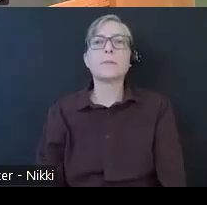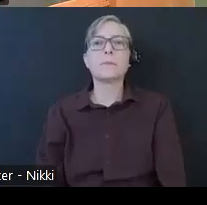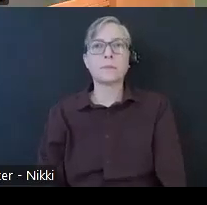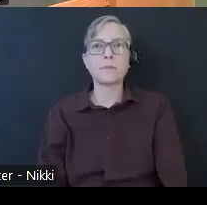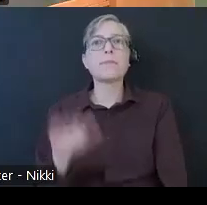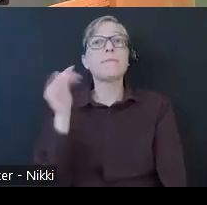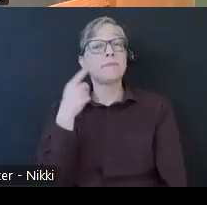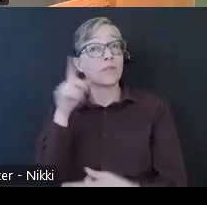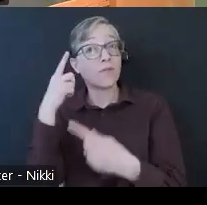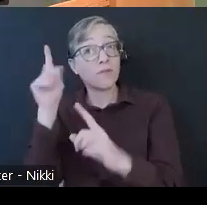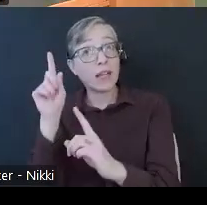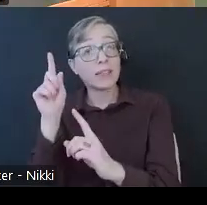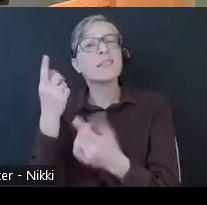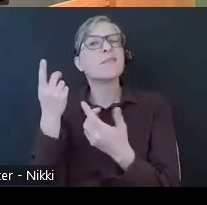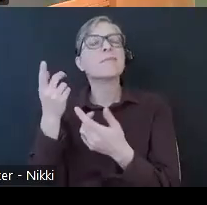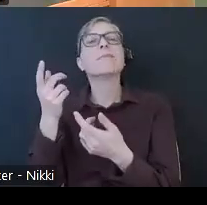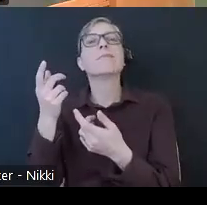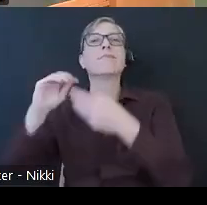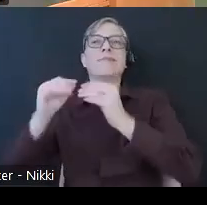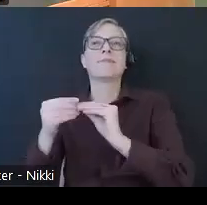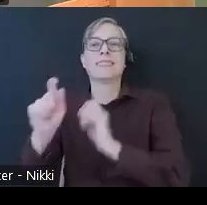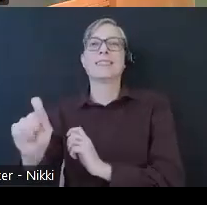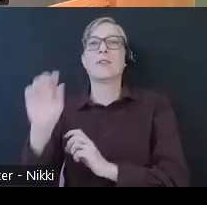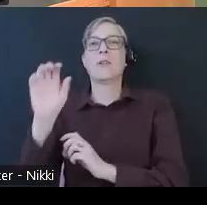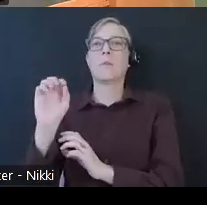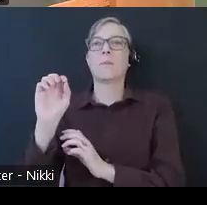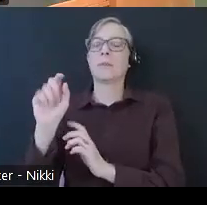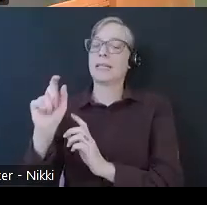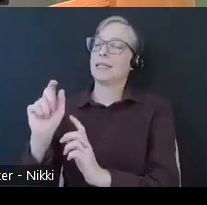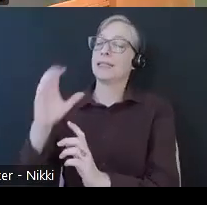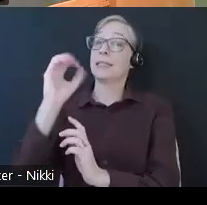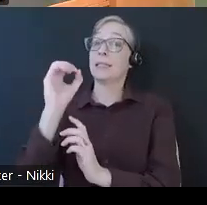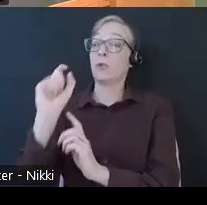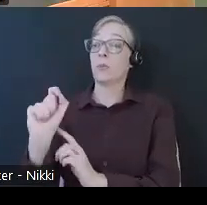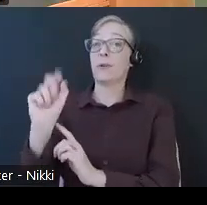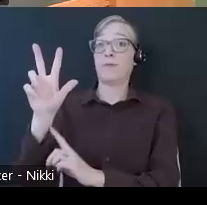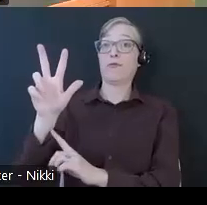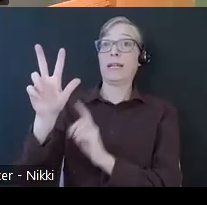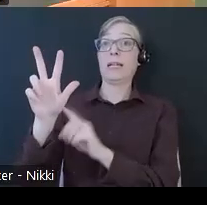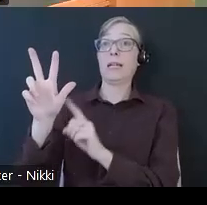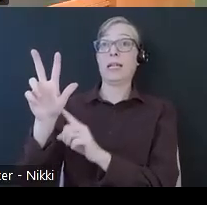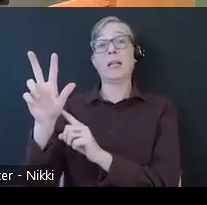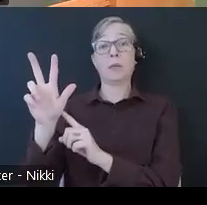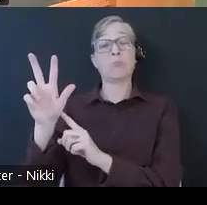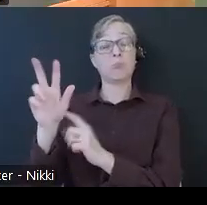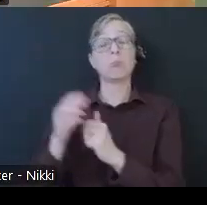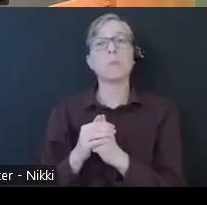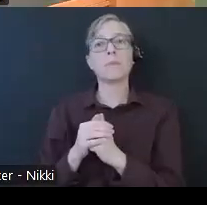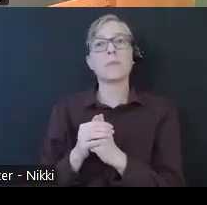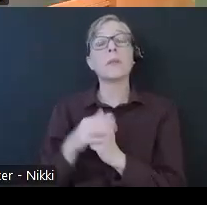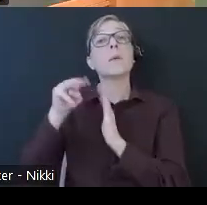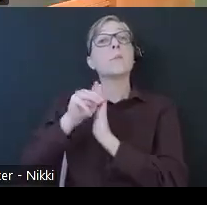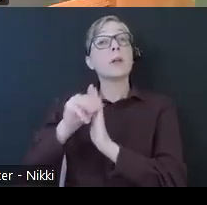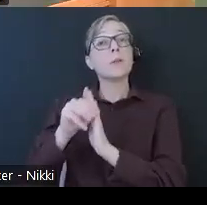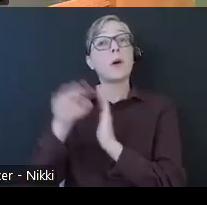0.3, which is considered a small to medium effect size improvement. But these models have been shown to speed access to mental